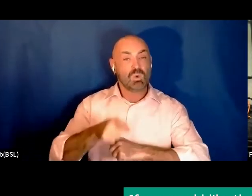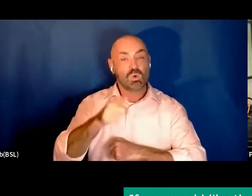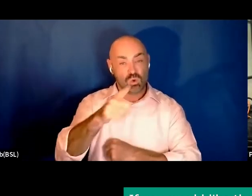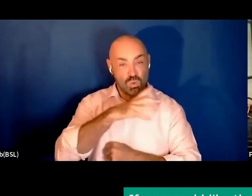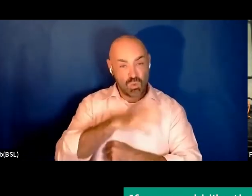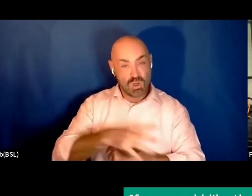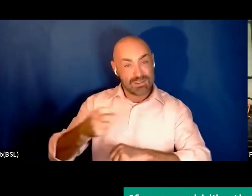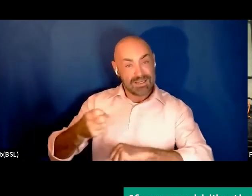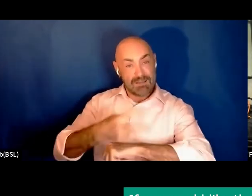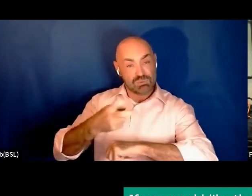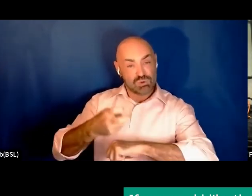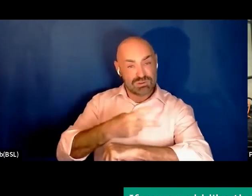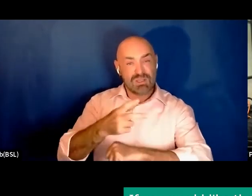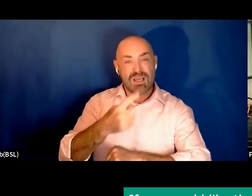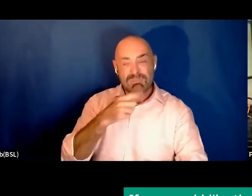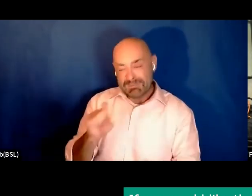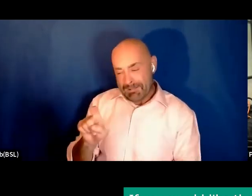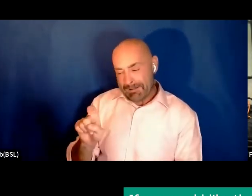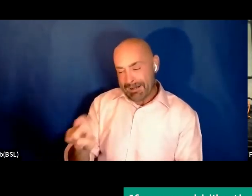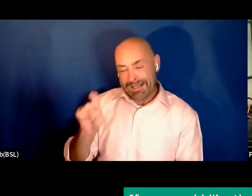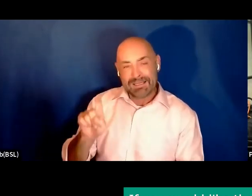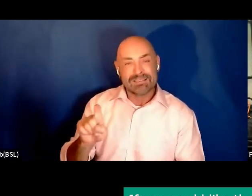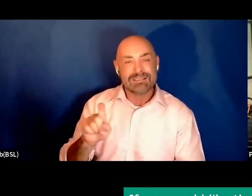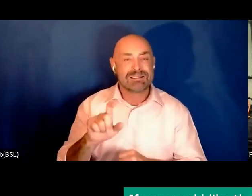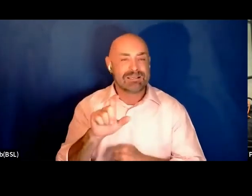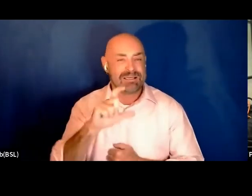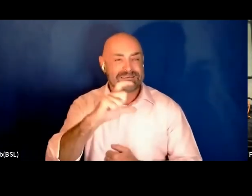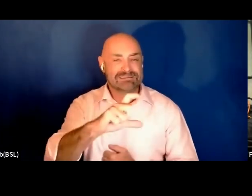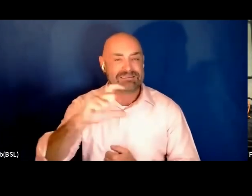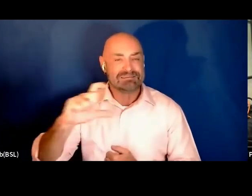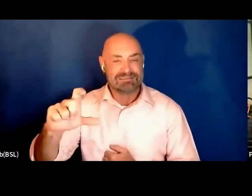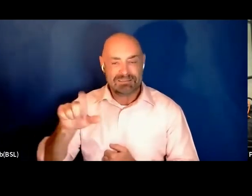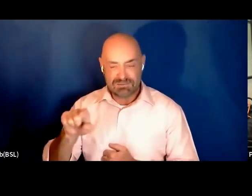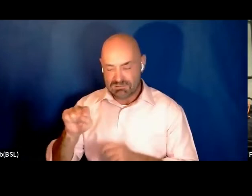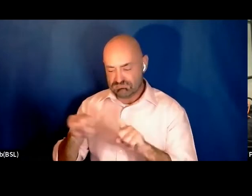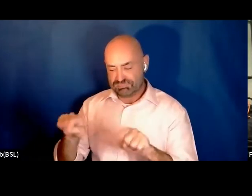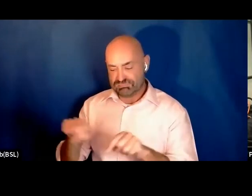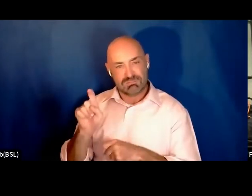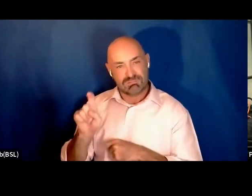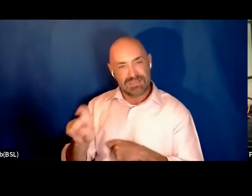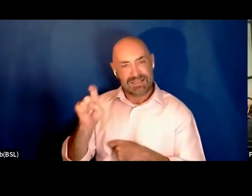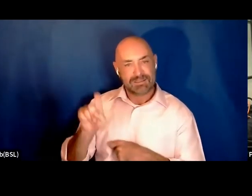these enabled, please click on the closed caption button on the screen.